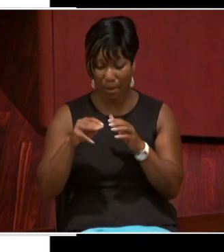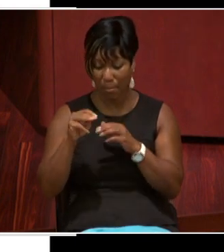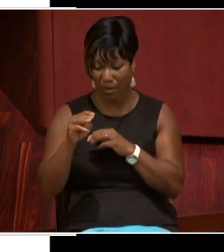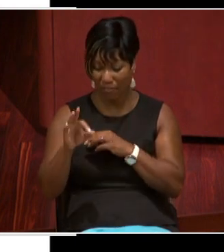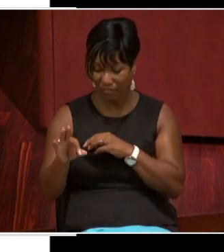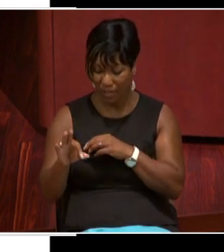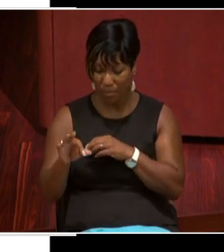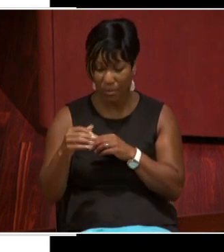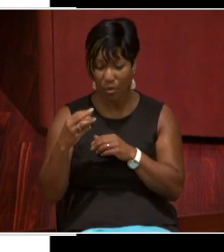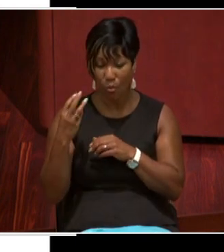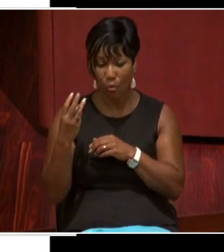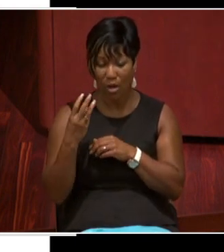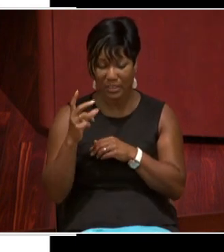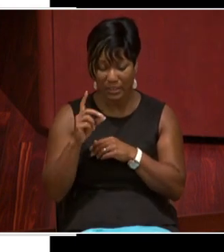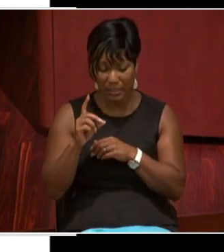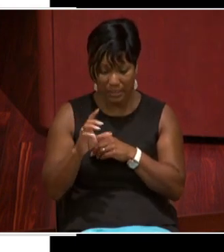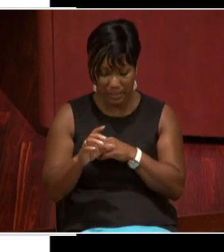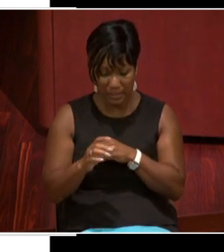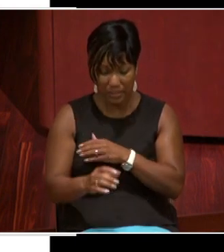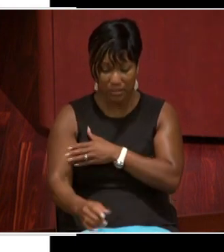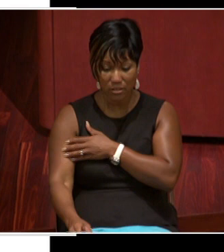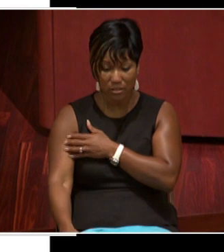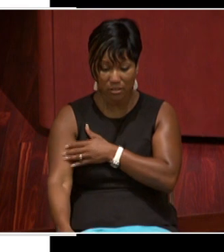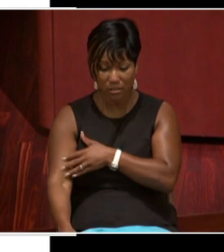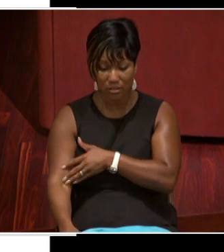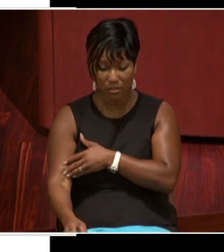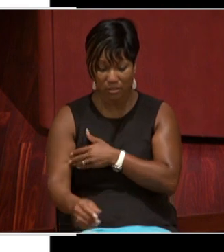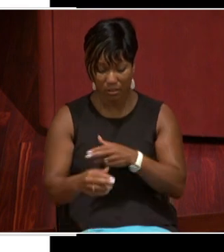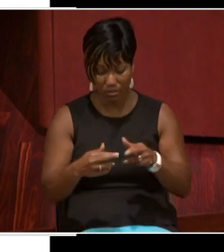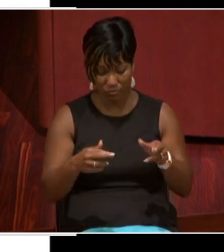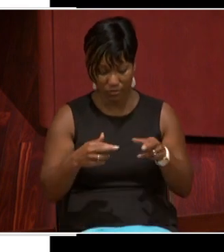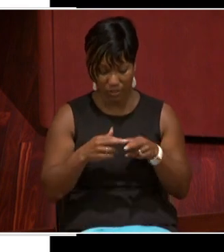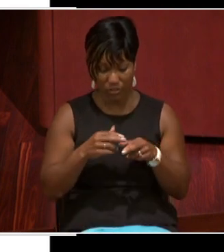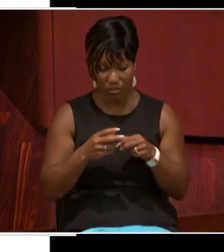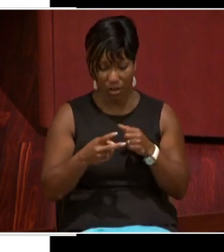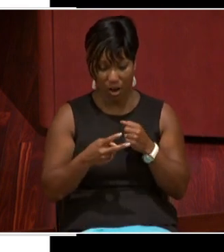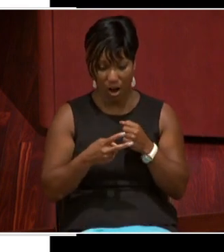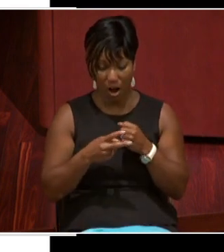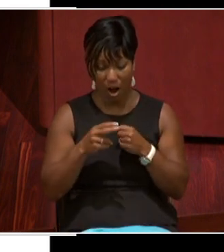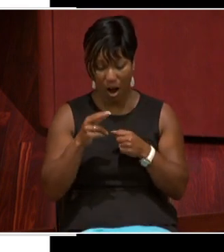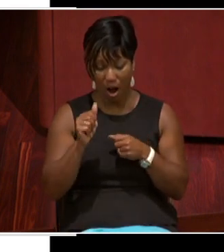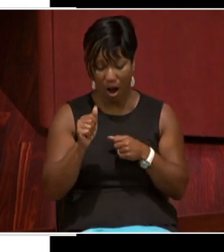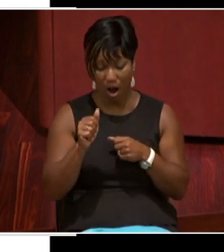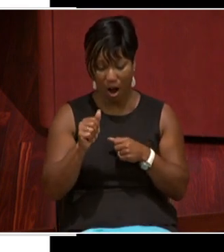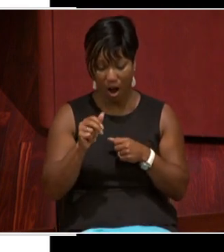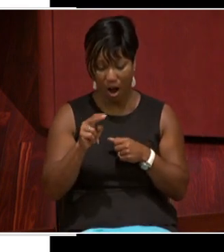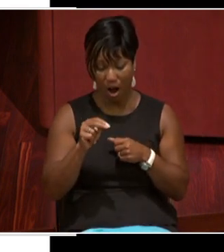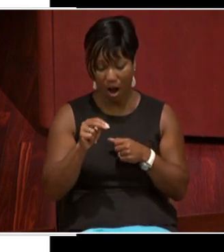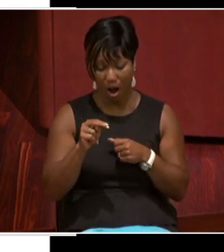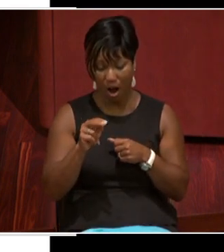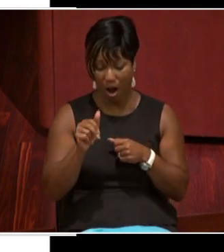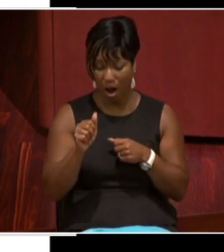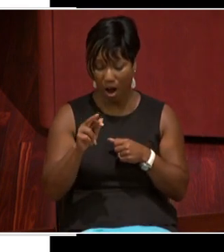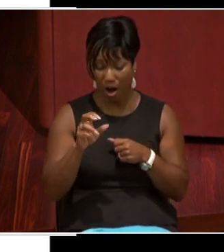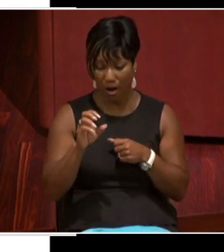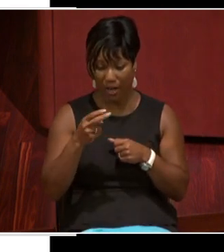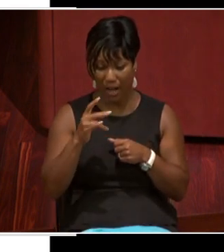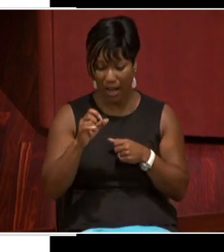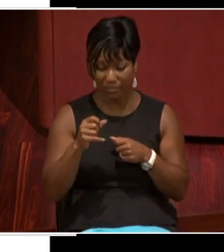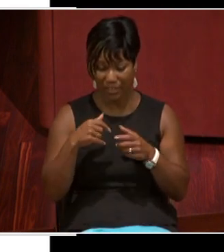D.C. And our regional archives also have select film. You would want to check with them before you visit